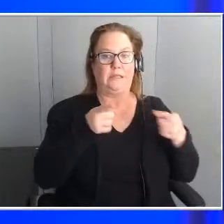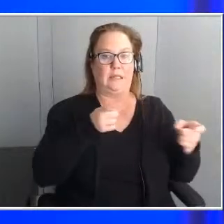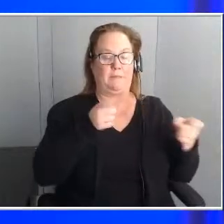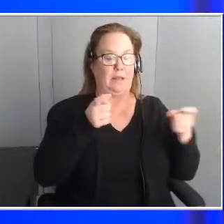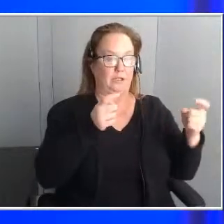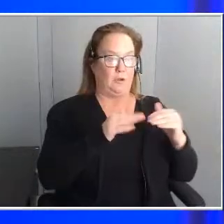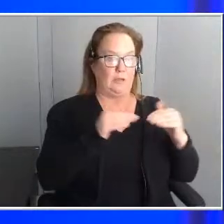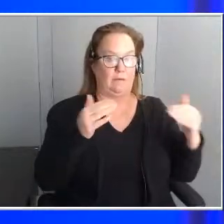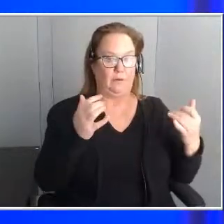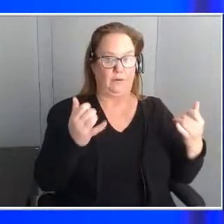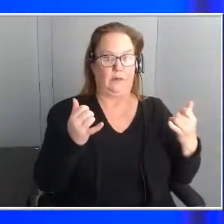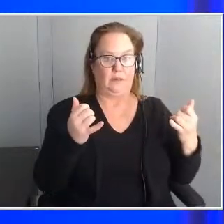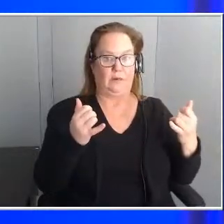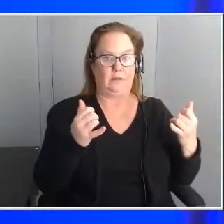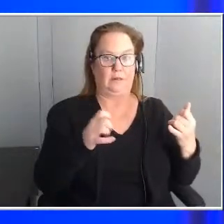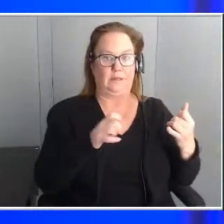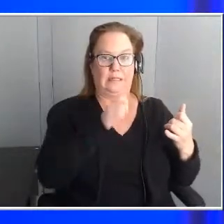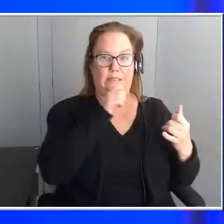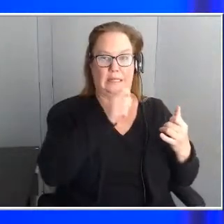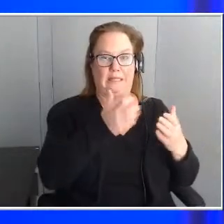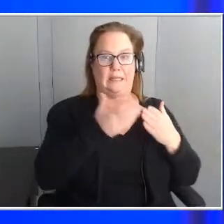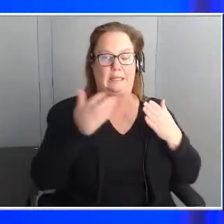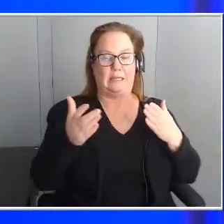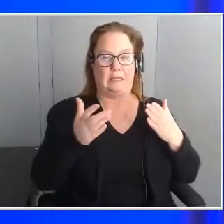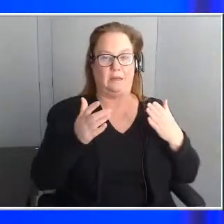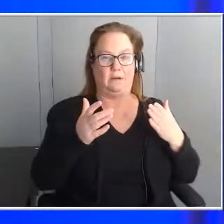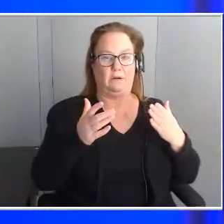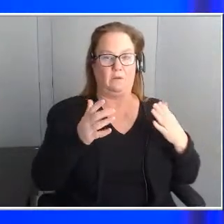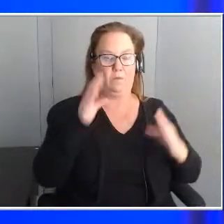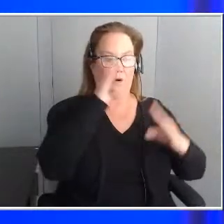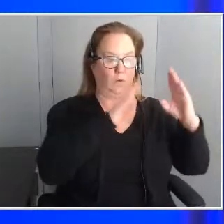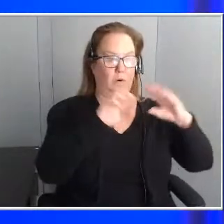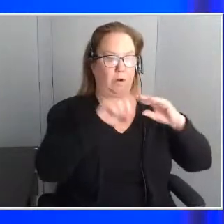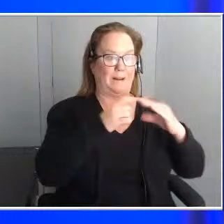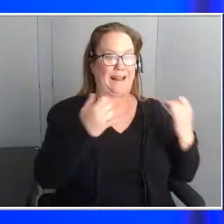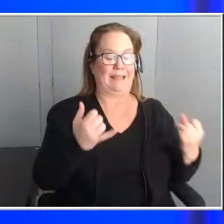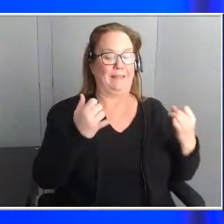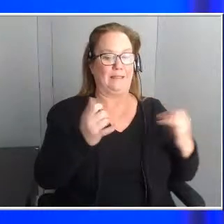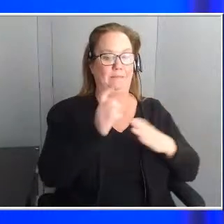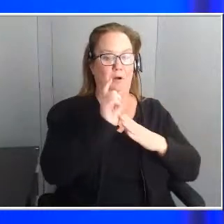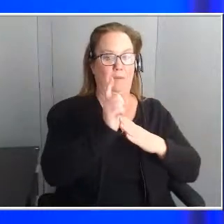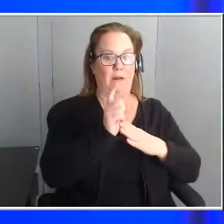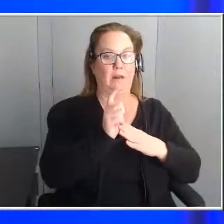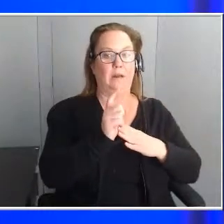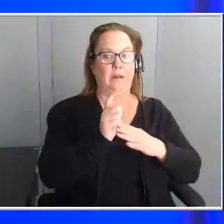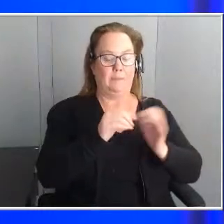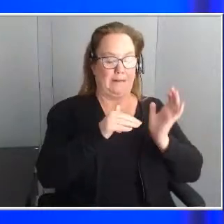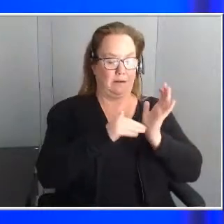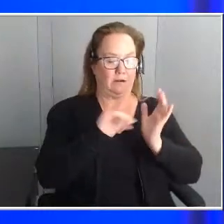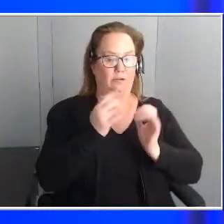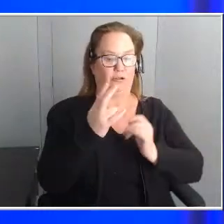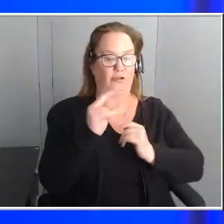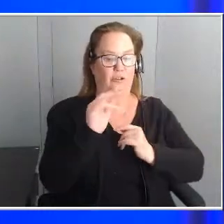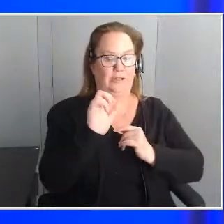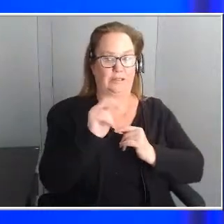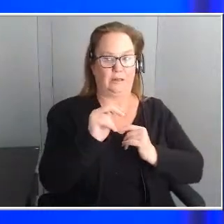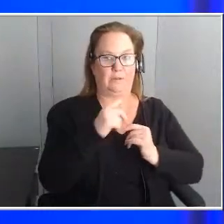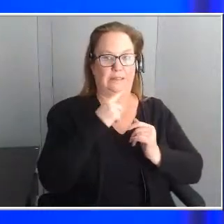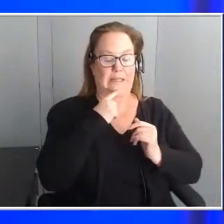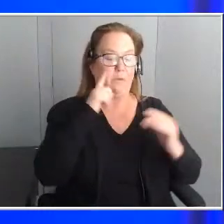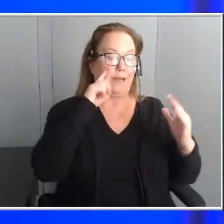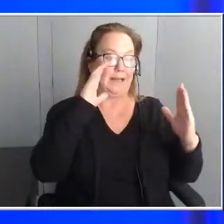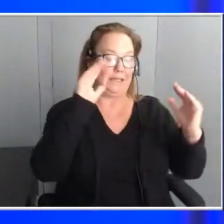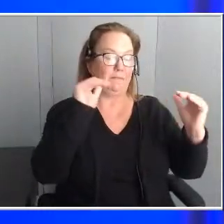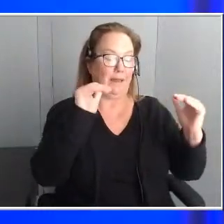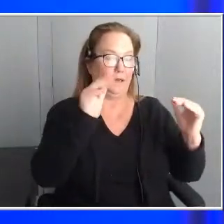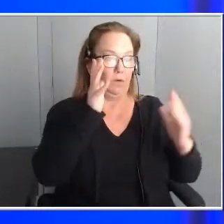And in fact, it's not really the thing that we're terribly worried about at this moment. But like Dr. Johnson was saying, I think we can expect that there will